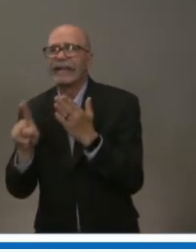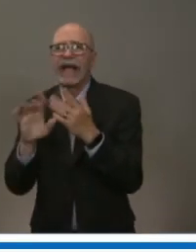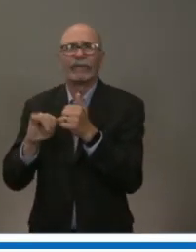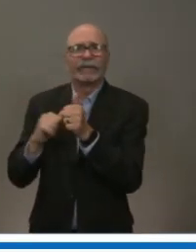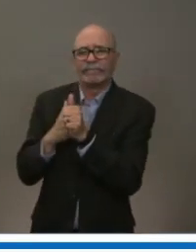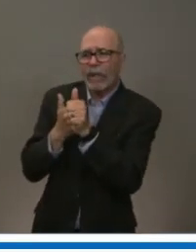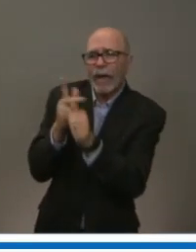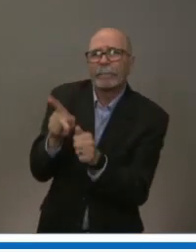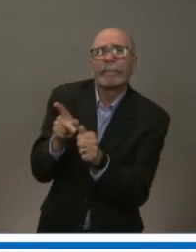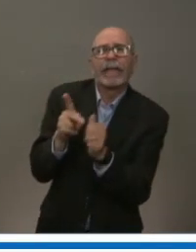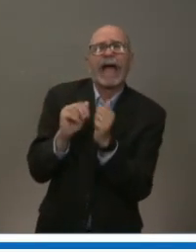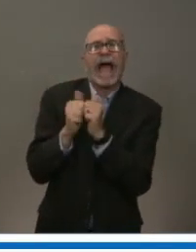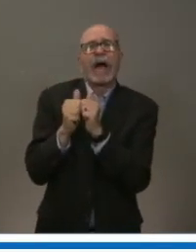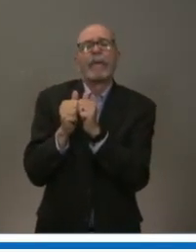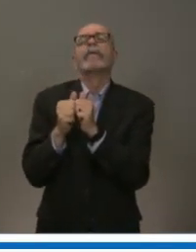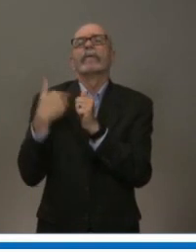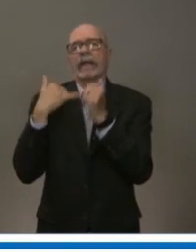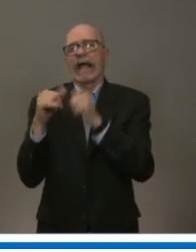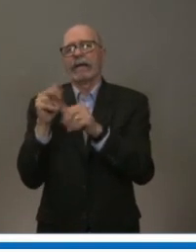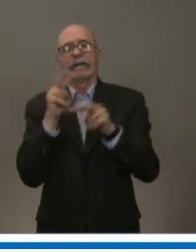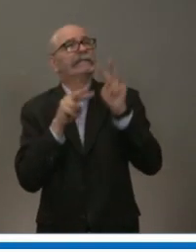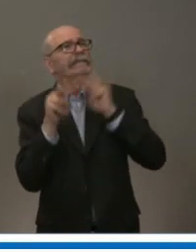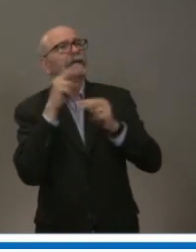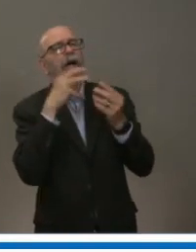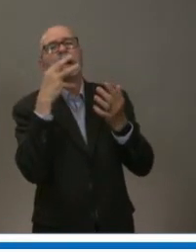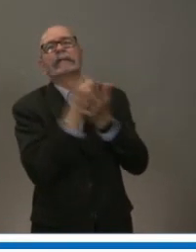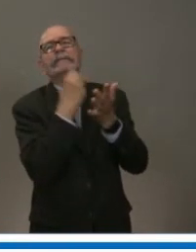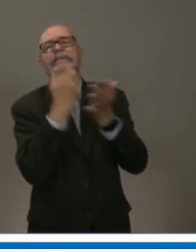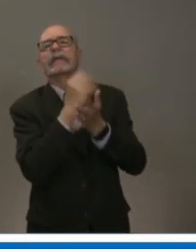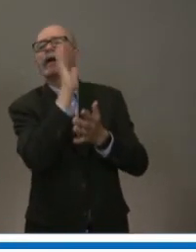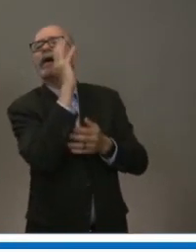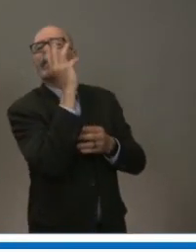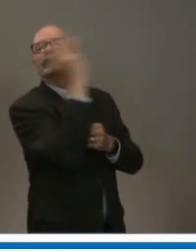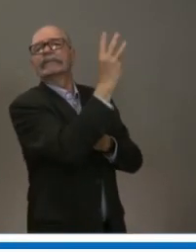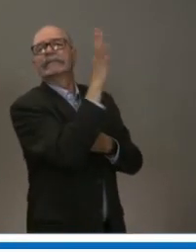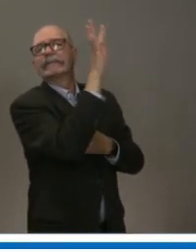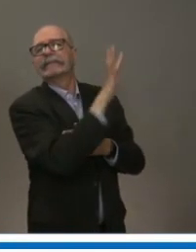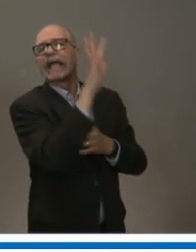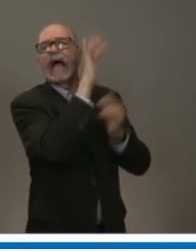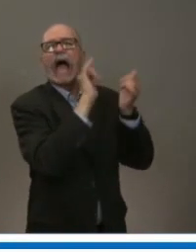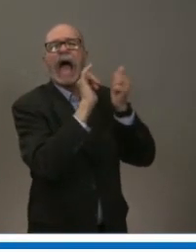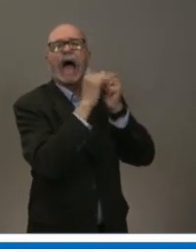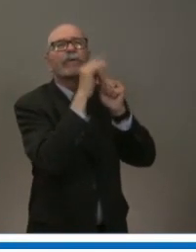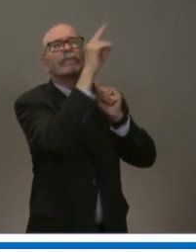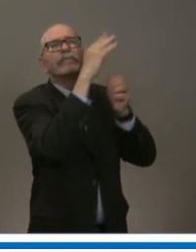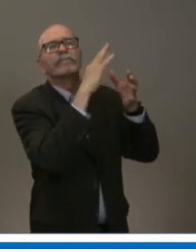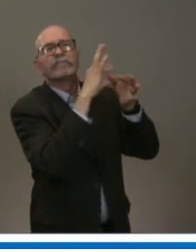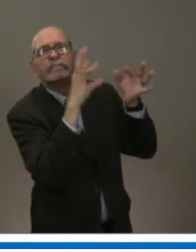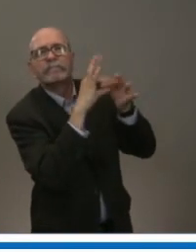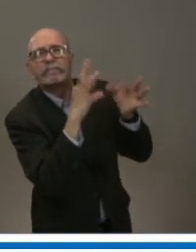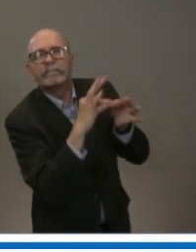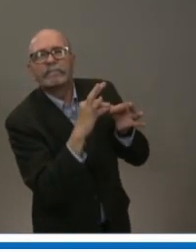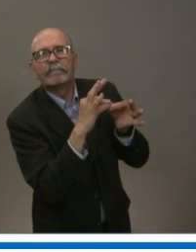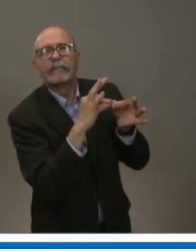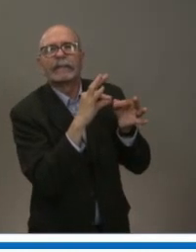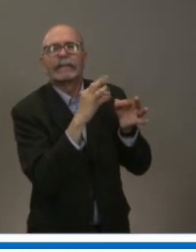as in Canada, understanding what are the symptoms that people with COVID-19 are likely to present with.